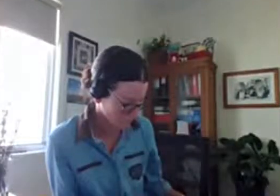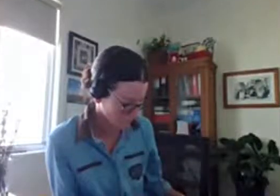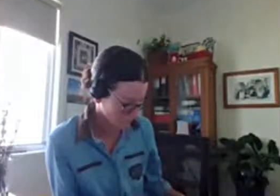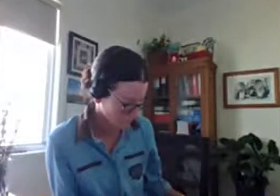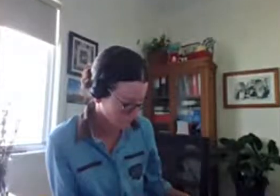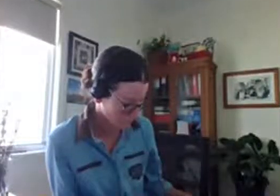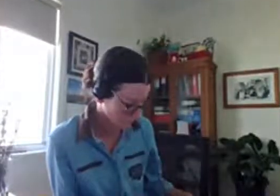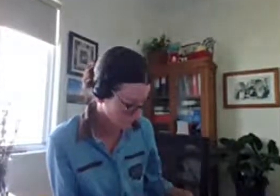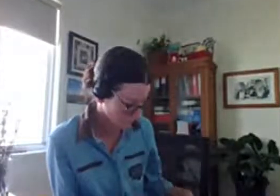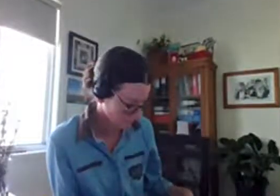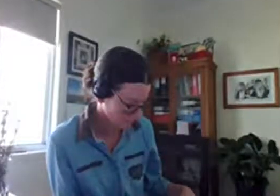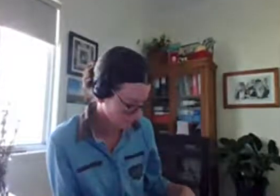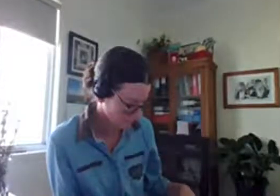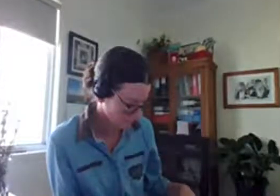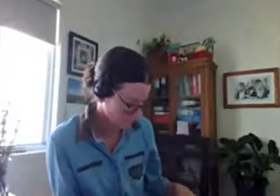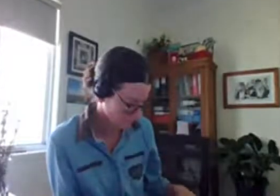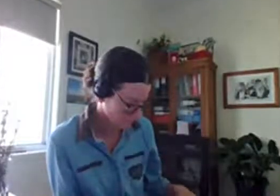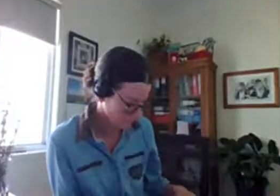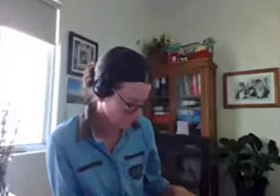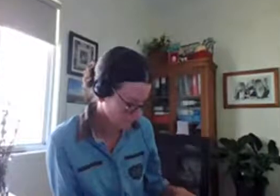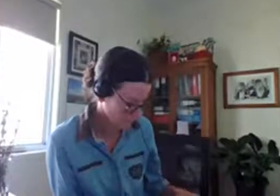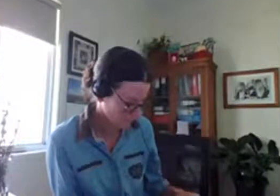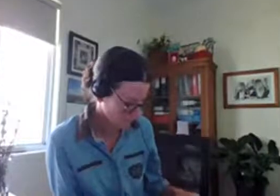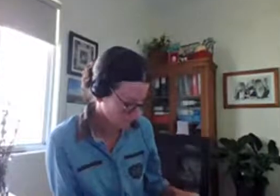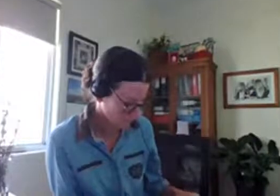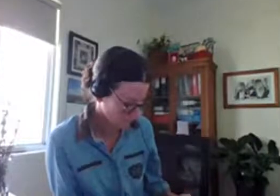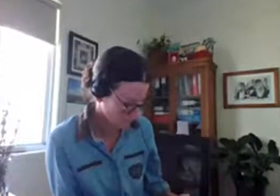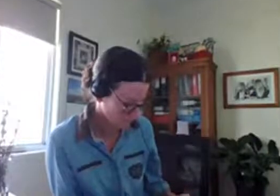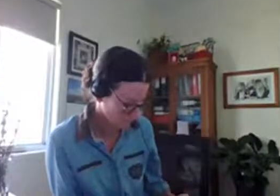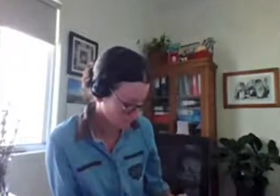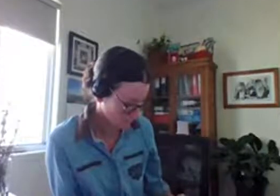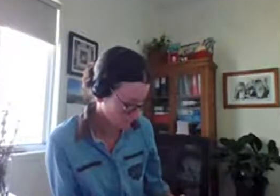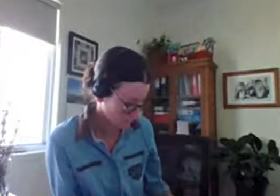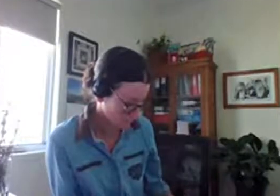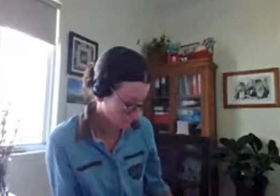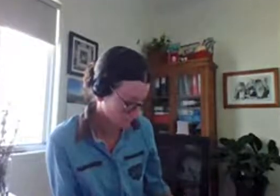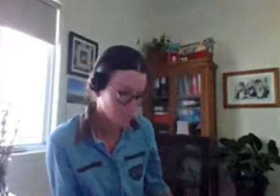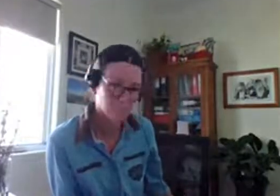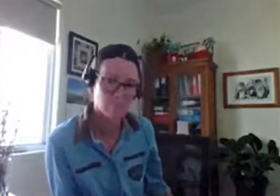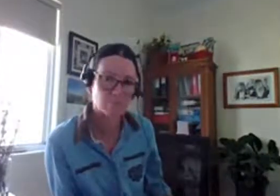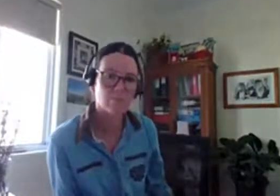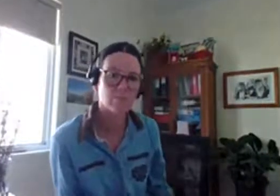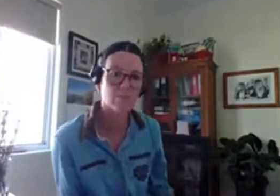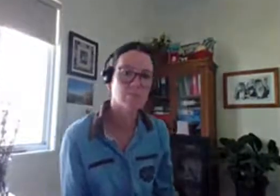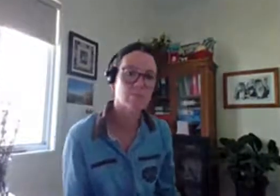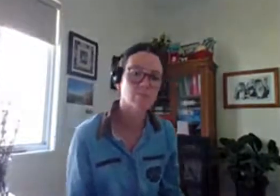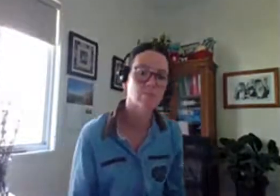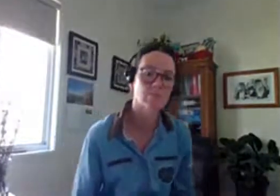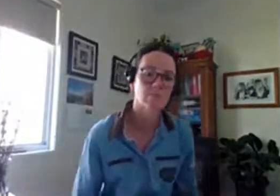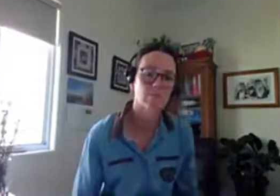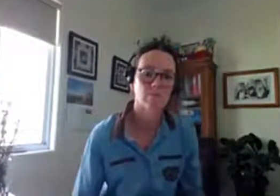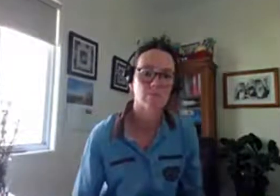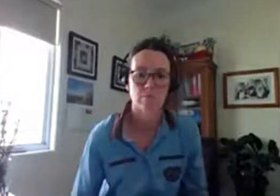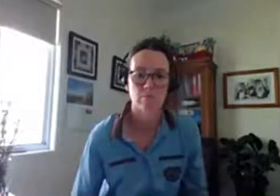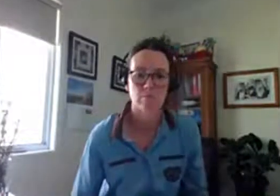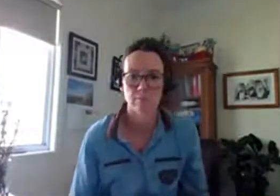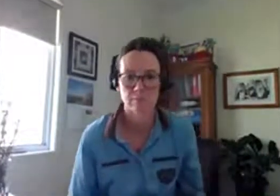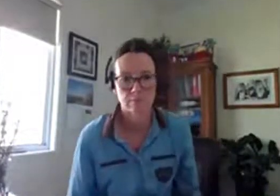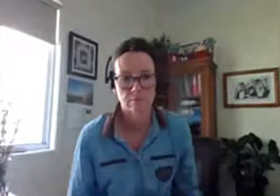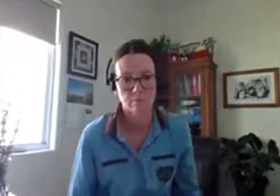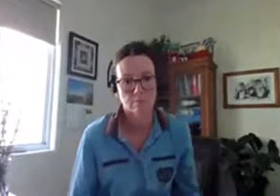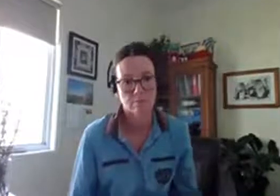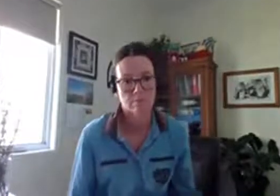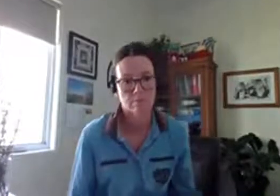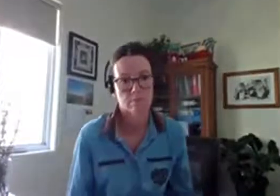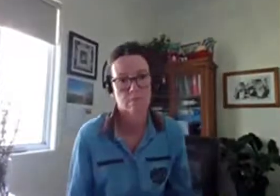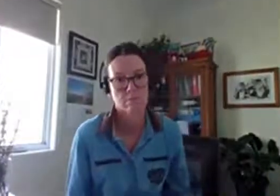appreciate is a big barrier for a lot of people. Most people who've reached out to us actually aren't experiencing as many regulatory barriers as they are commercial ones. And that's the